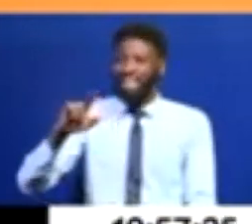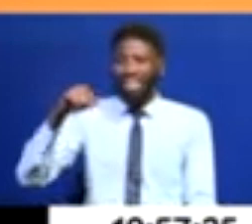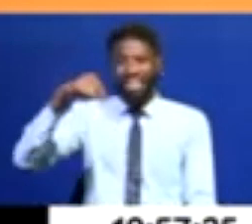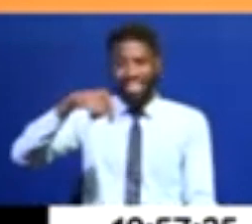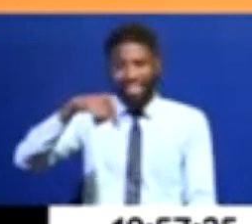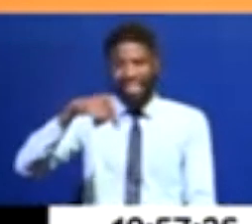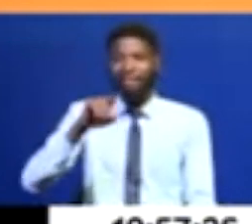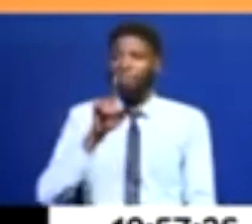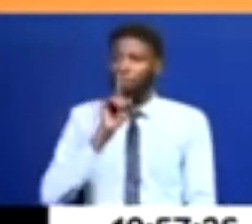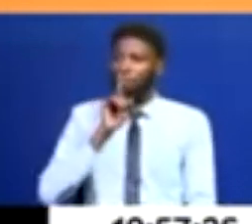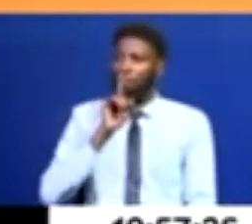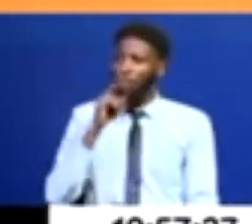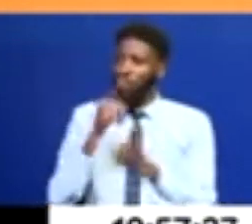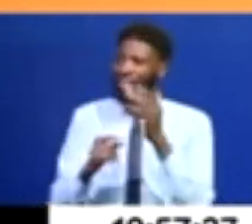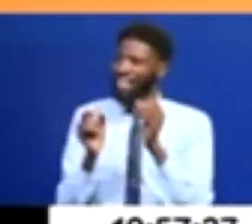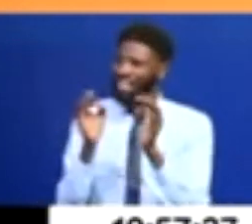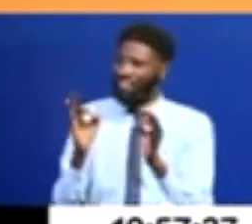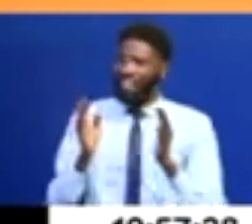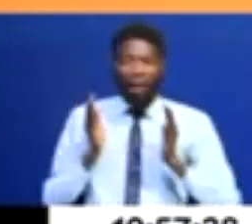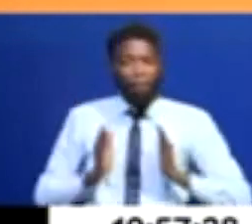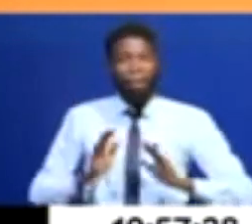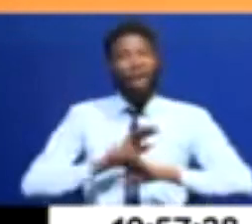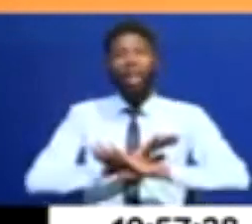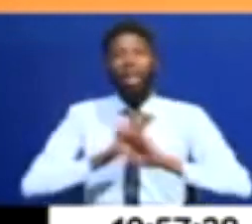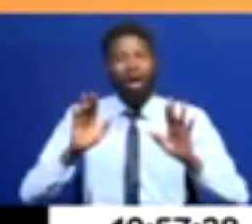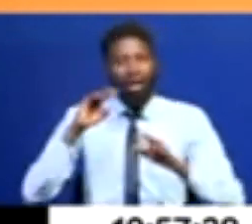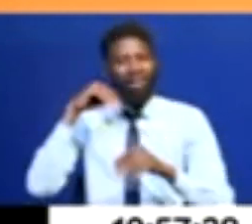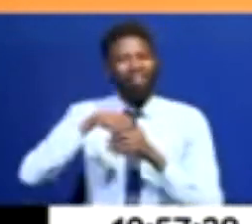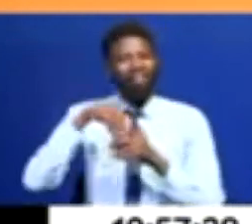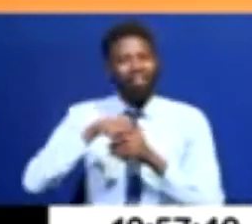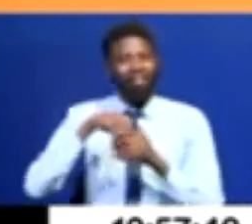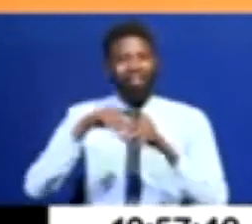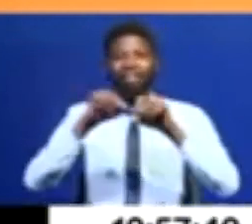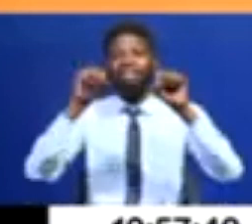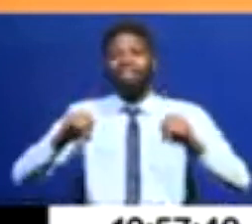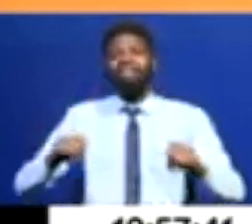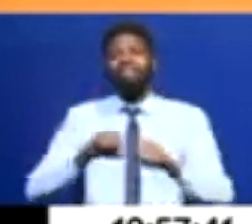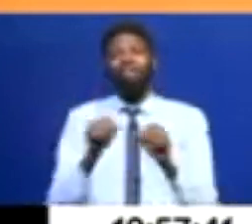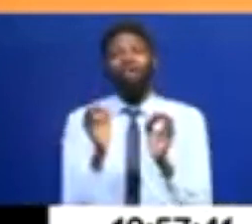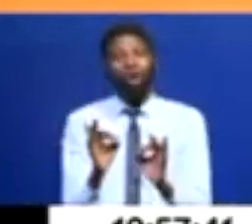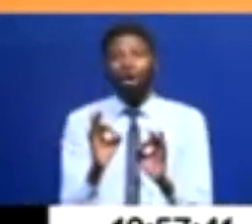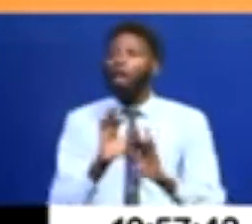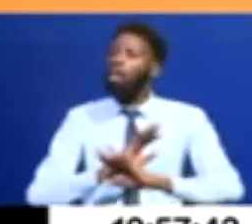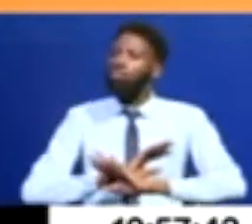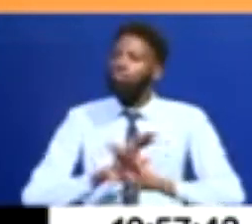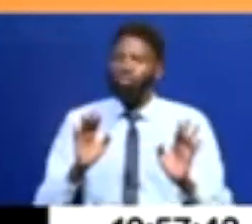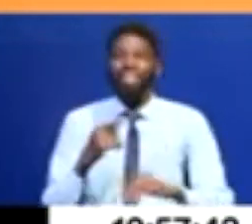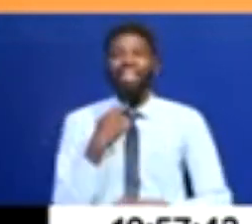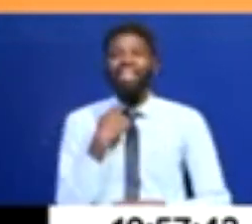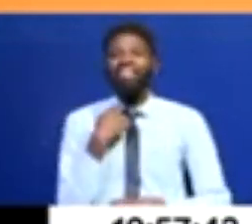that if somebody is not in that system or he has not generated an invoice through that